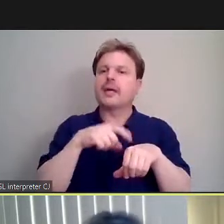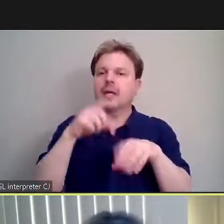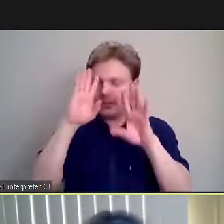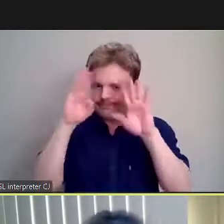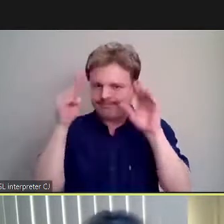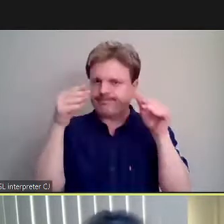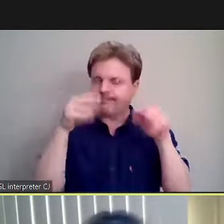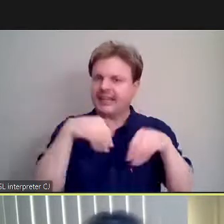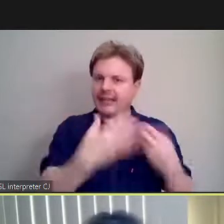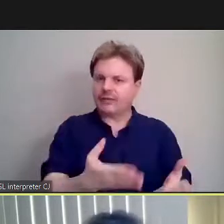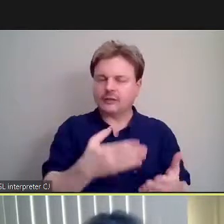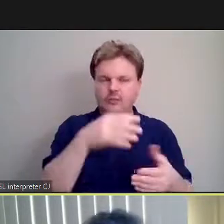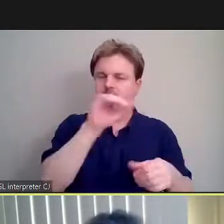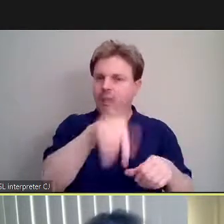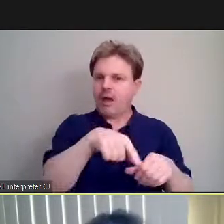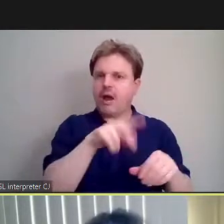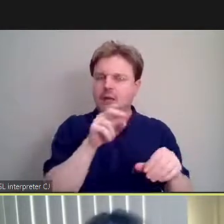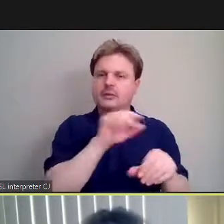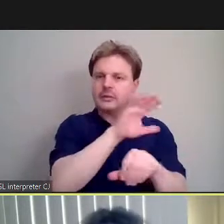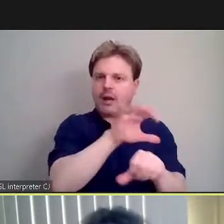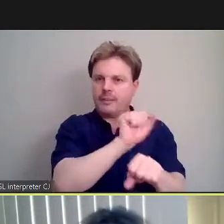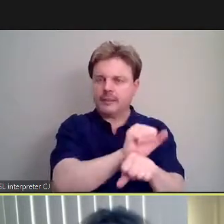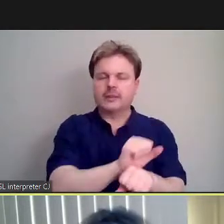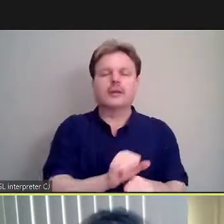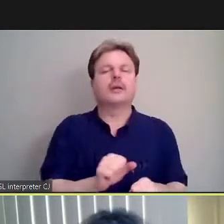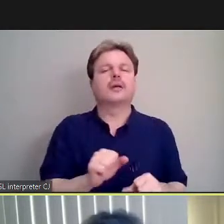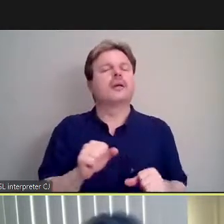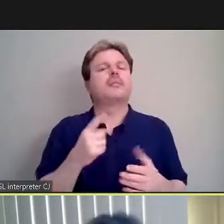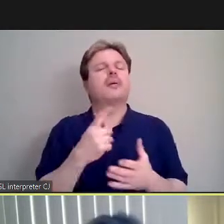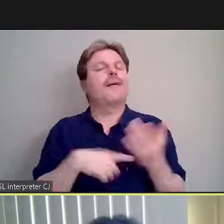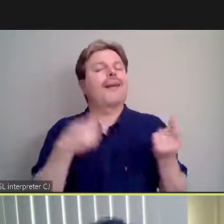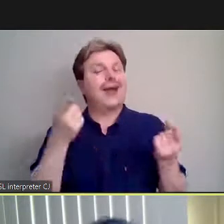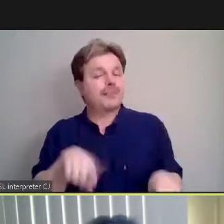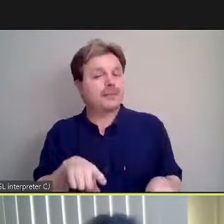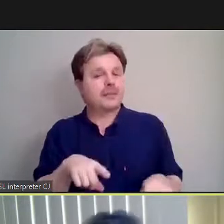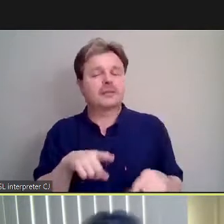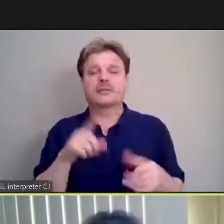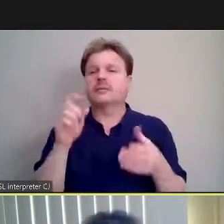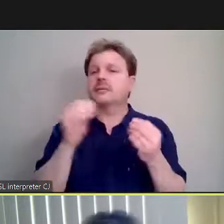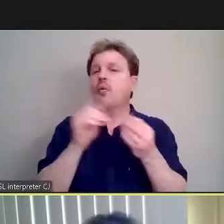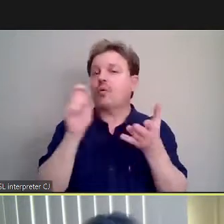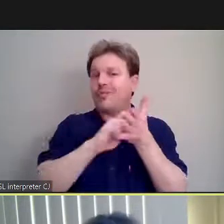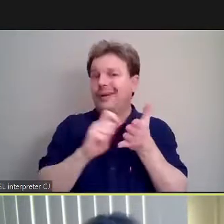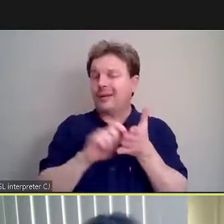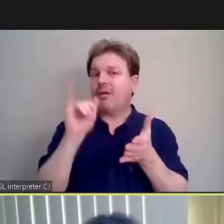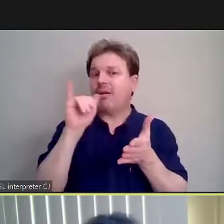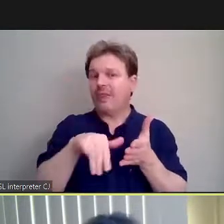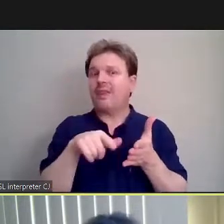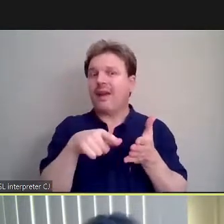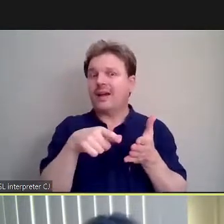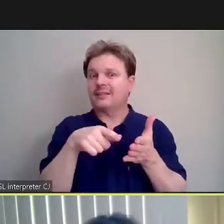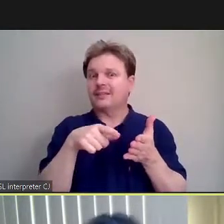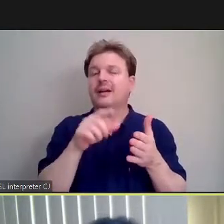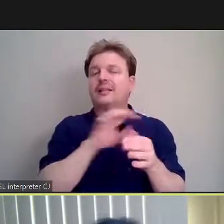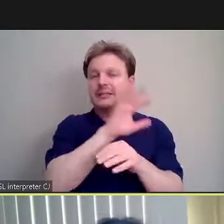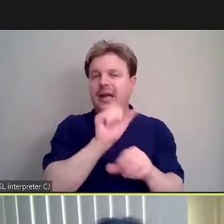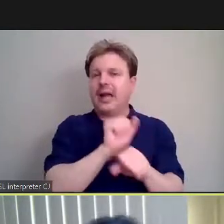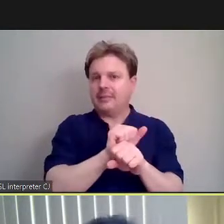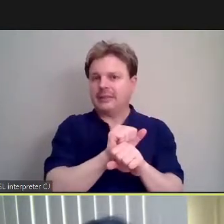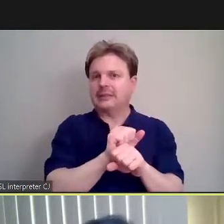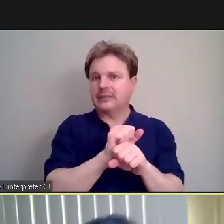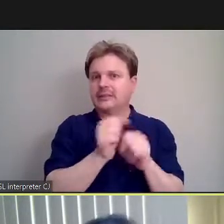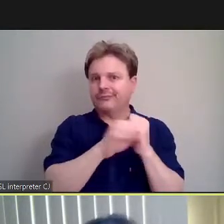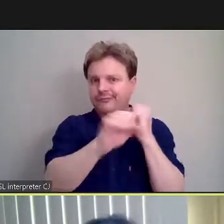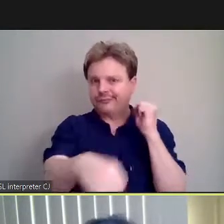of course, what ends up happening is that there's more writing on that assignment. So sometimes